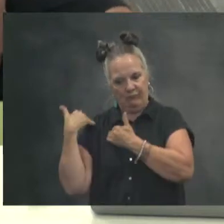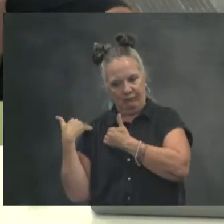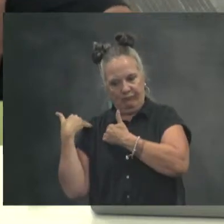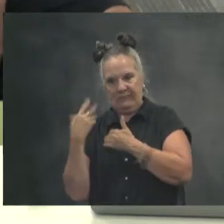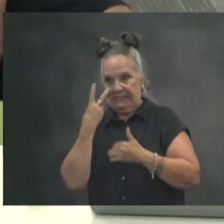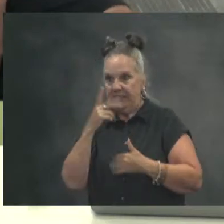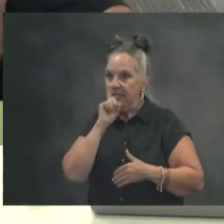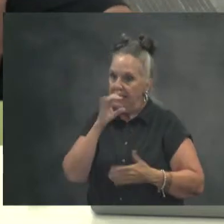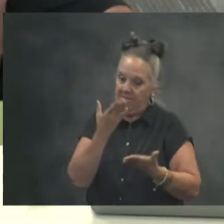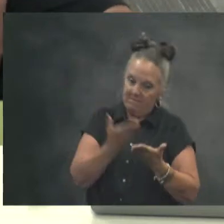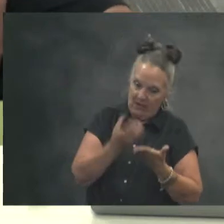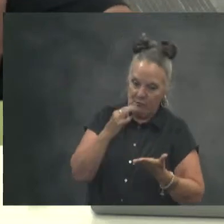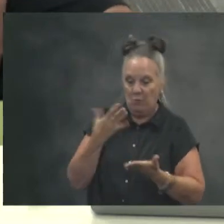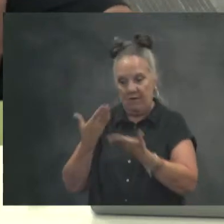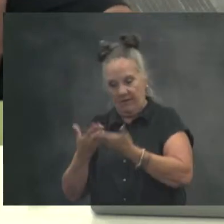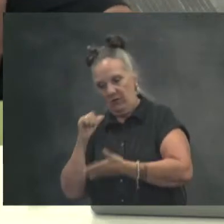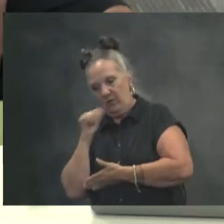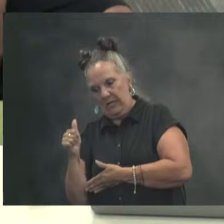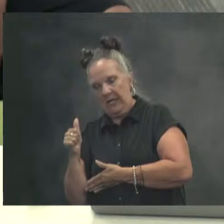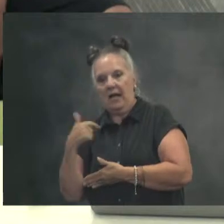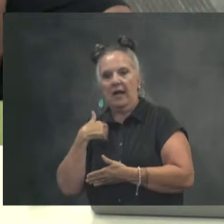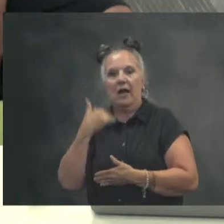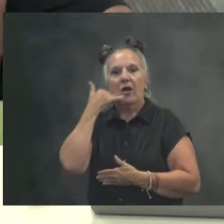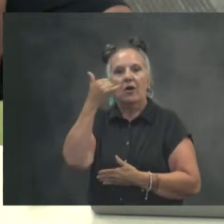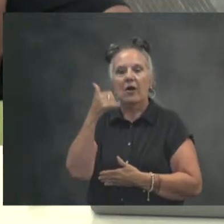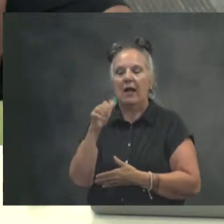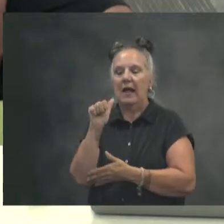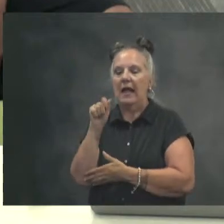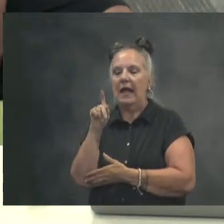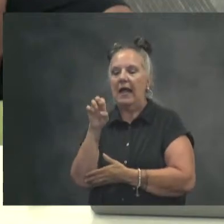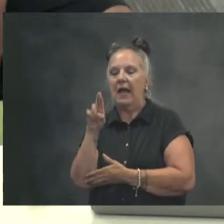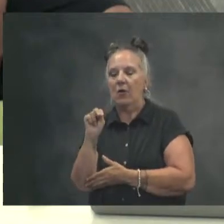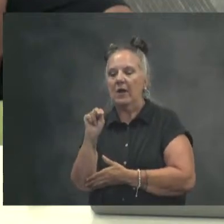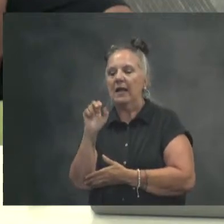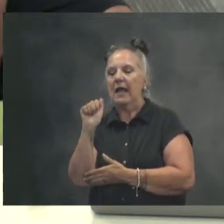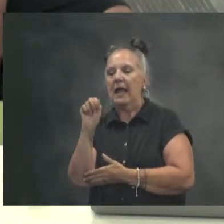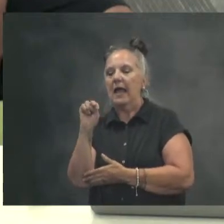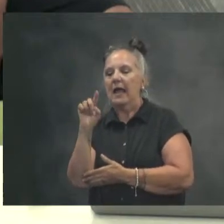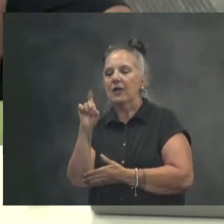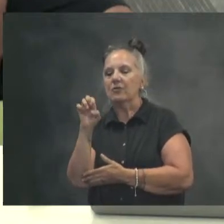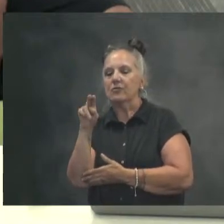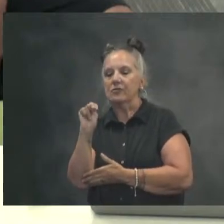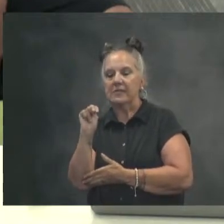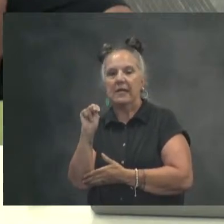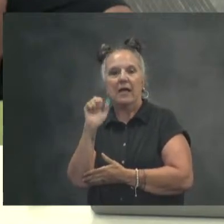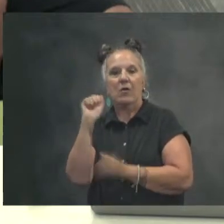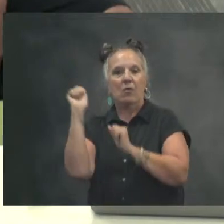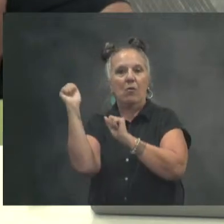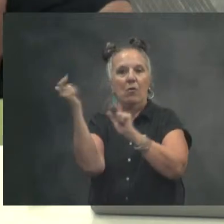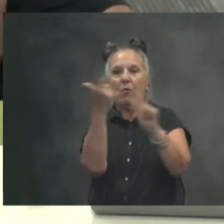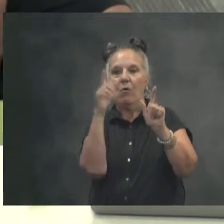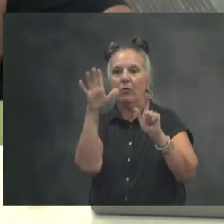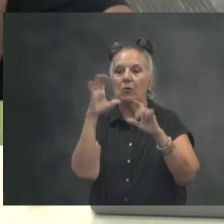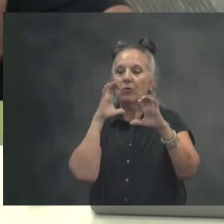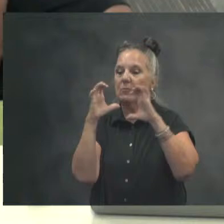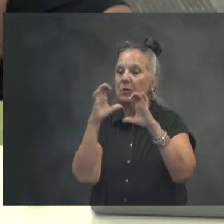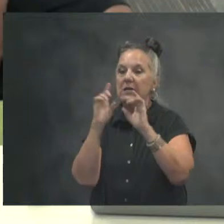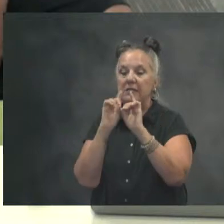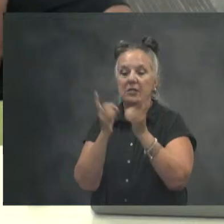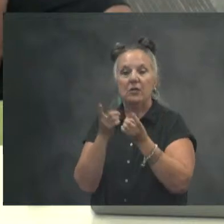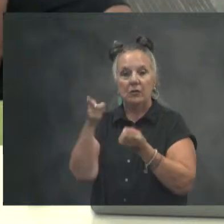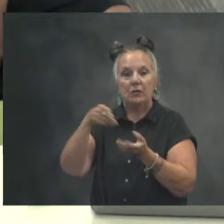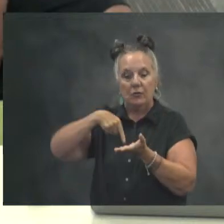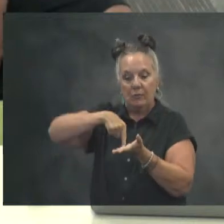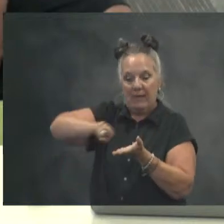was factual or not factual. I tried to call Aaron Anderson and all the people from your communications department, the people that you pay